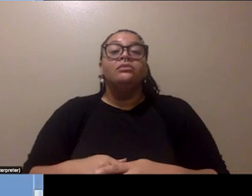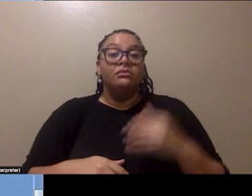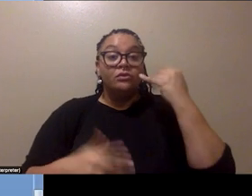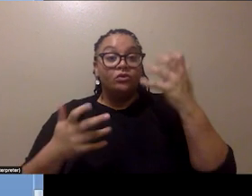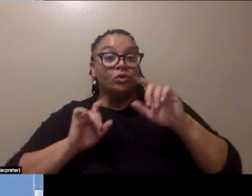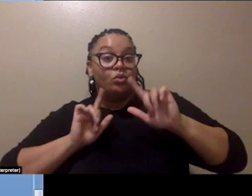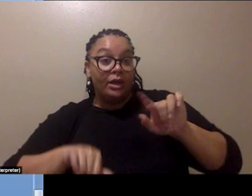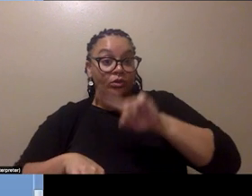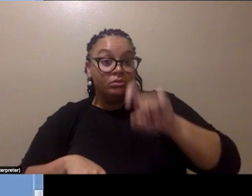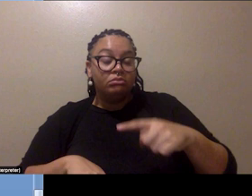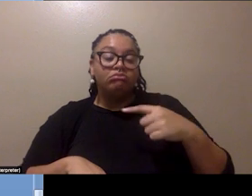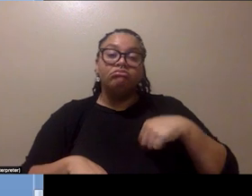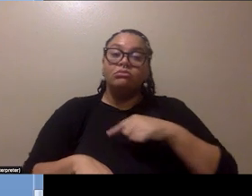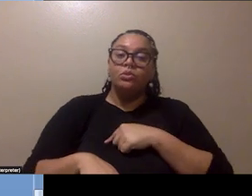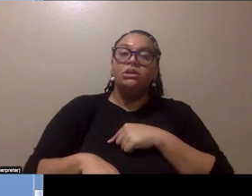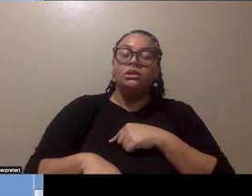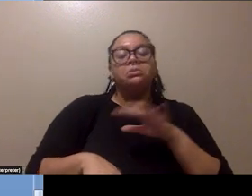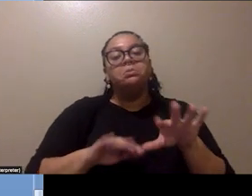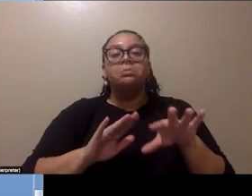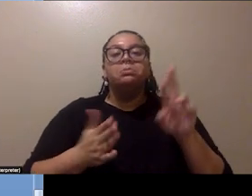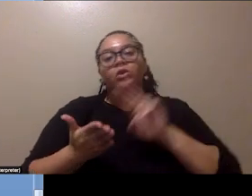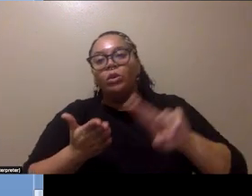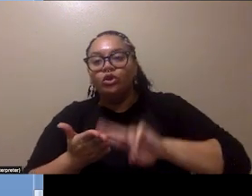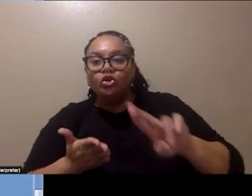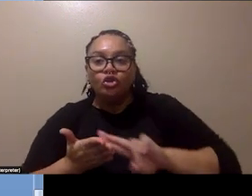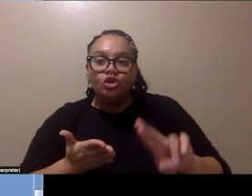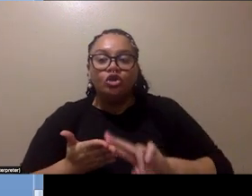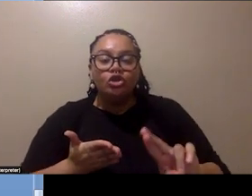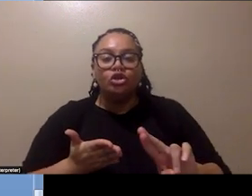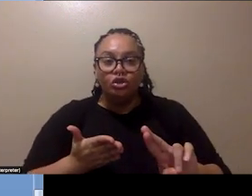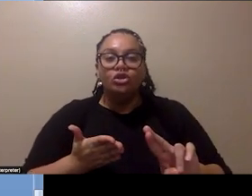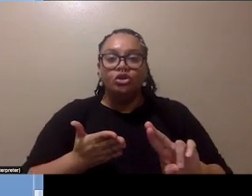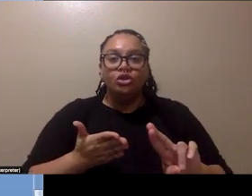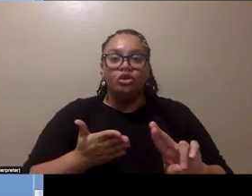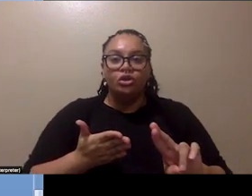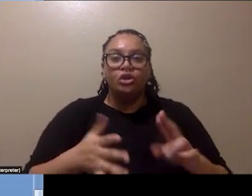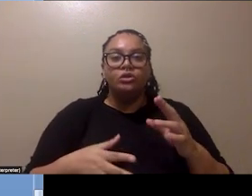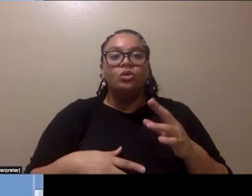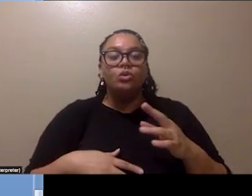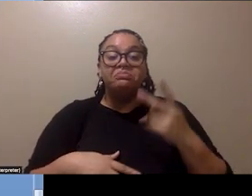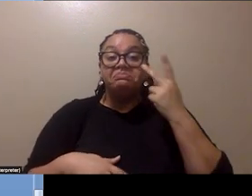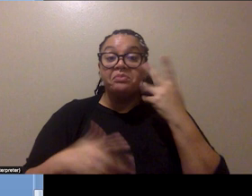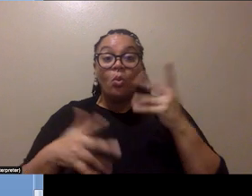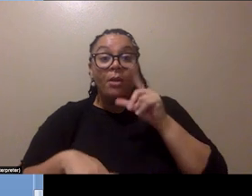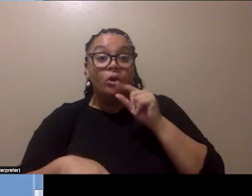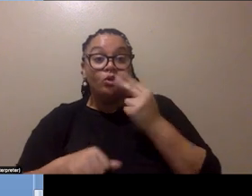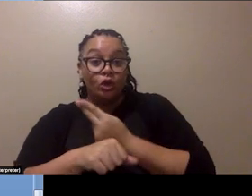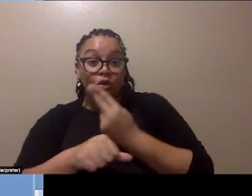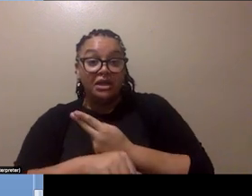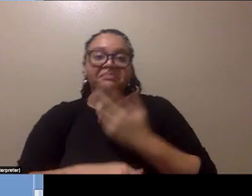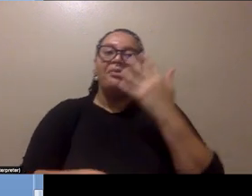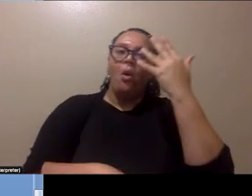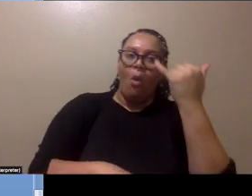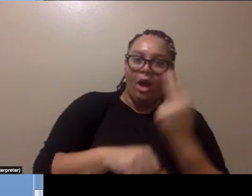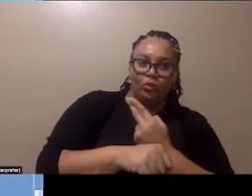So in order to answer this question, we conducted observations of these snags to get at what birds